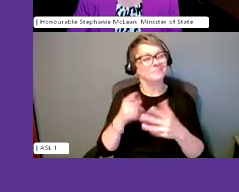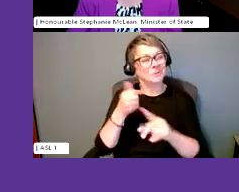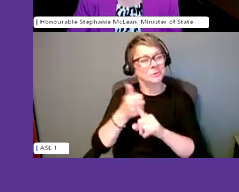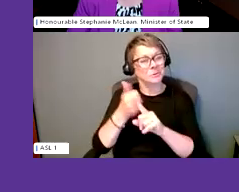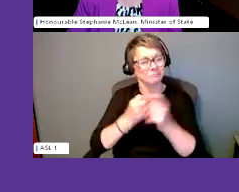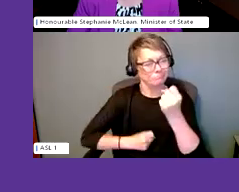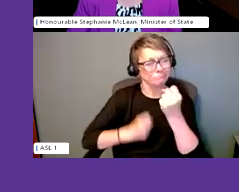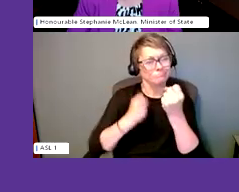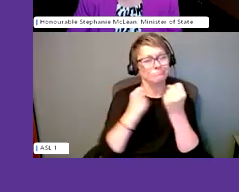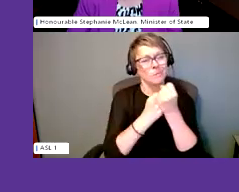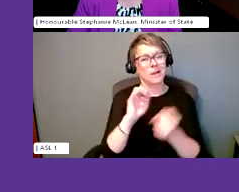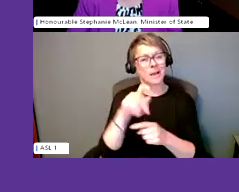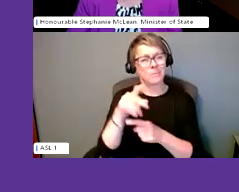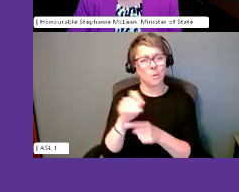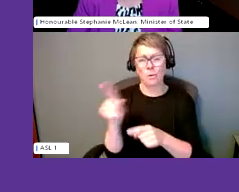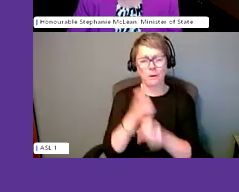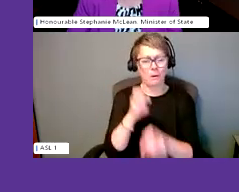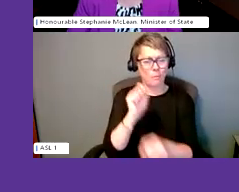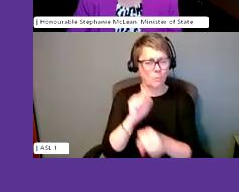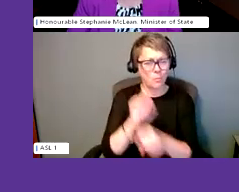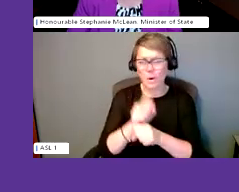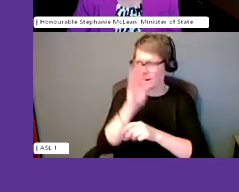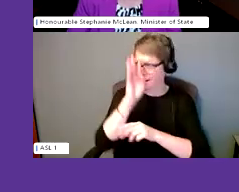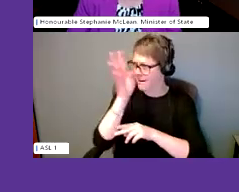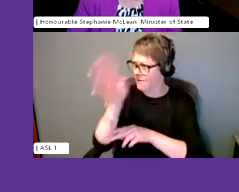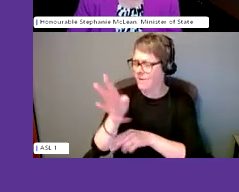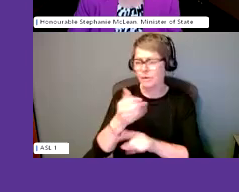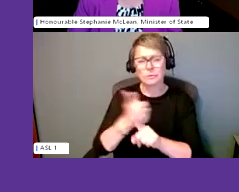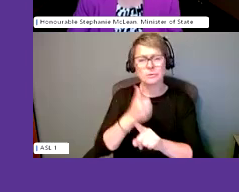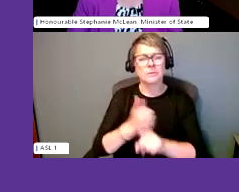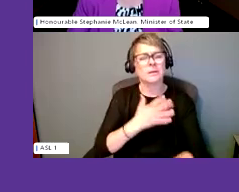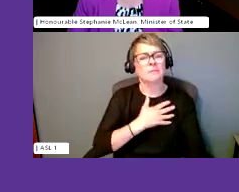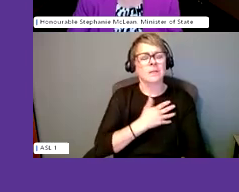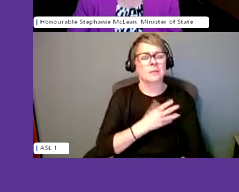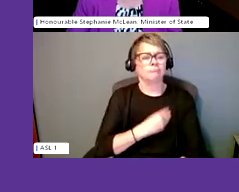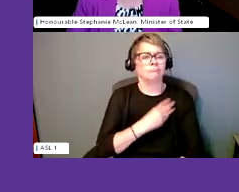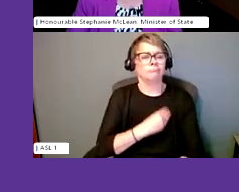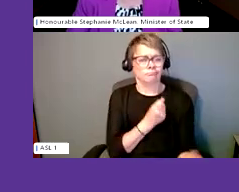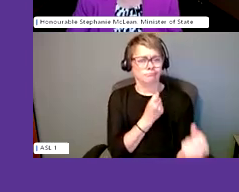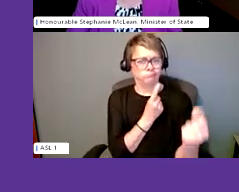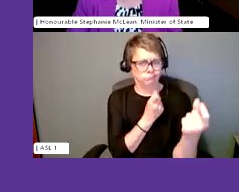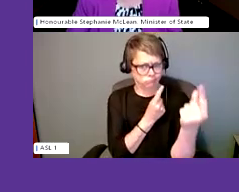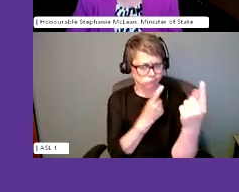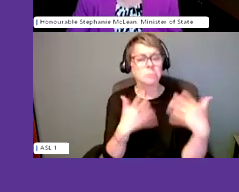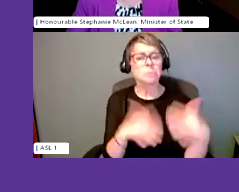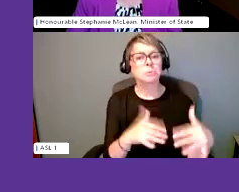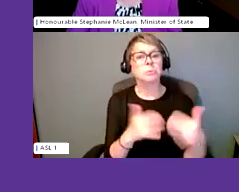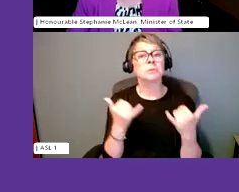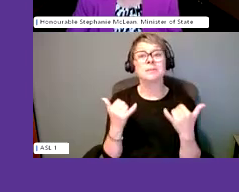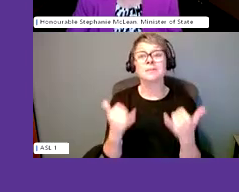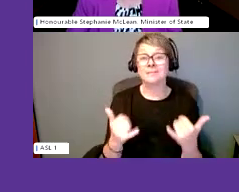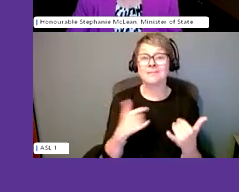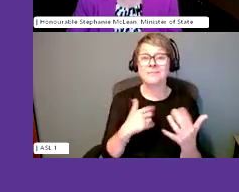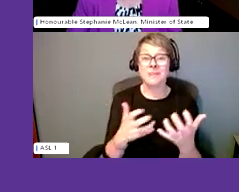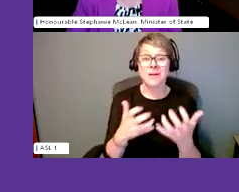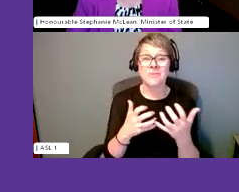in Canada. She's hardworking, innovative, and deeply compassionate. I would now like to turn to each